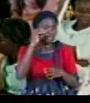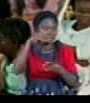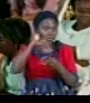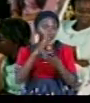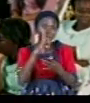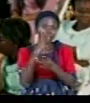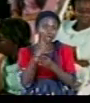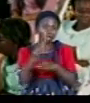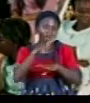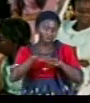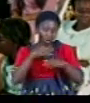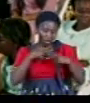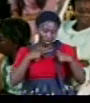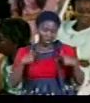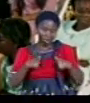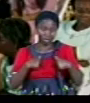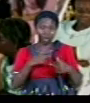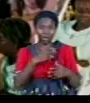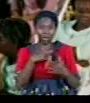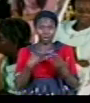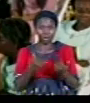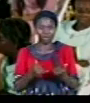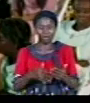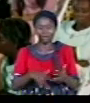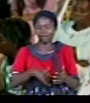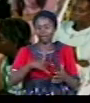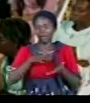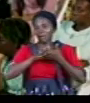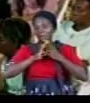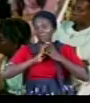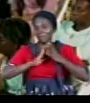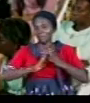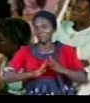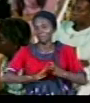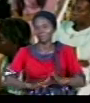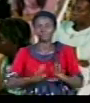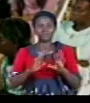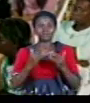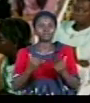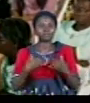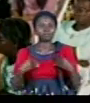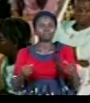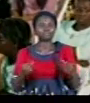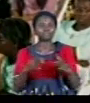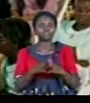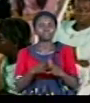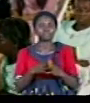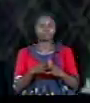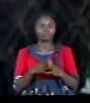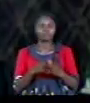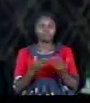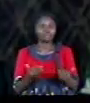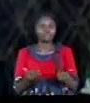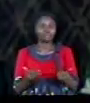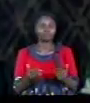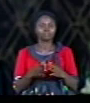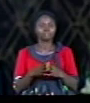ease and peace like she's never felt before. We now return to the state overseer.